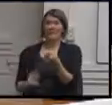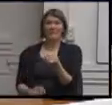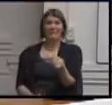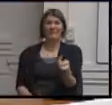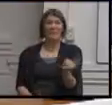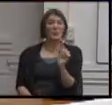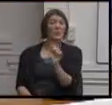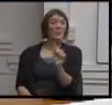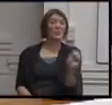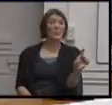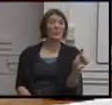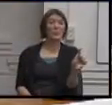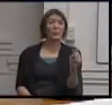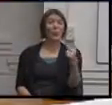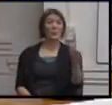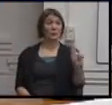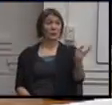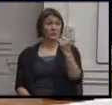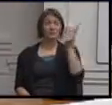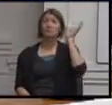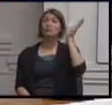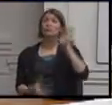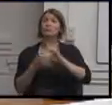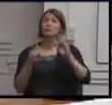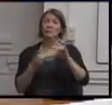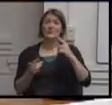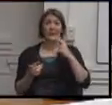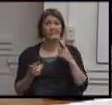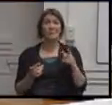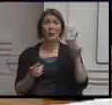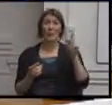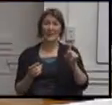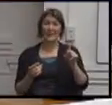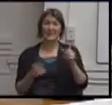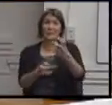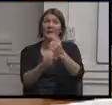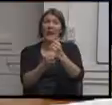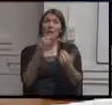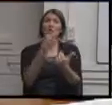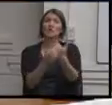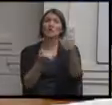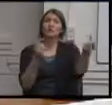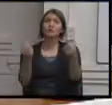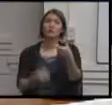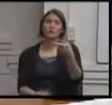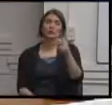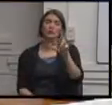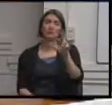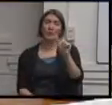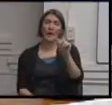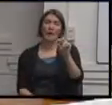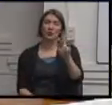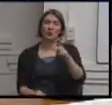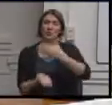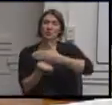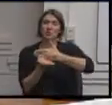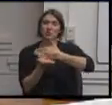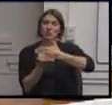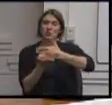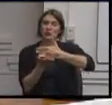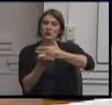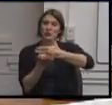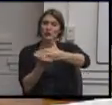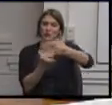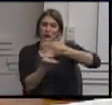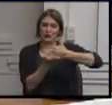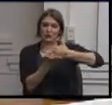we heard presentation that made it pretty clear that we need a grader and we need 2 dump trucks, and we're only getting ready to buy